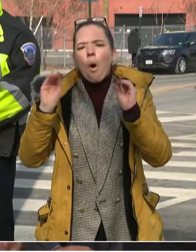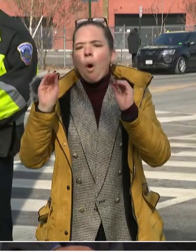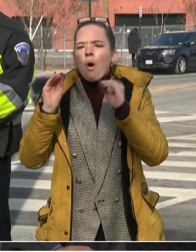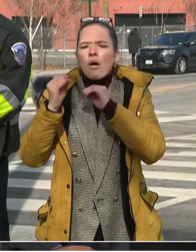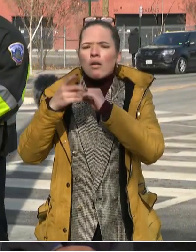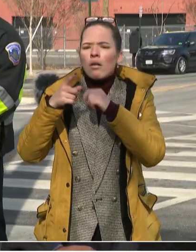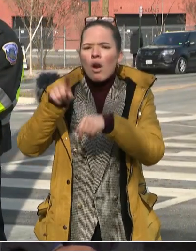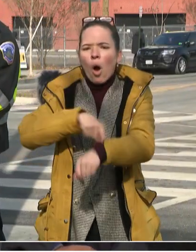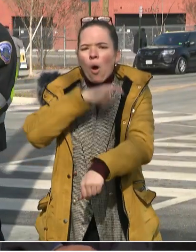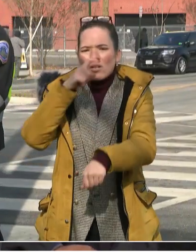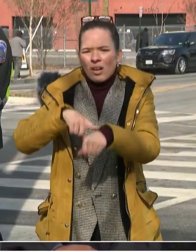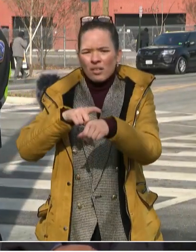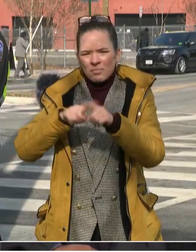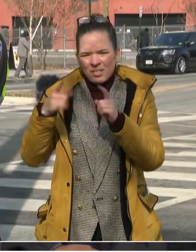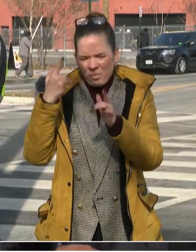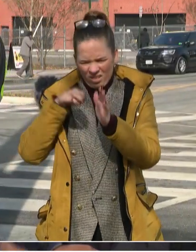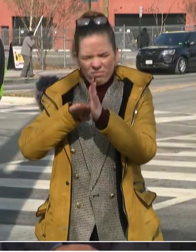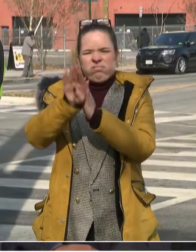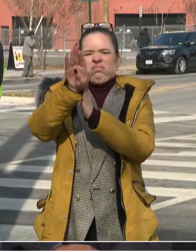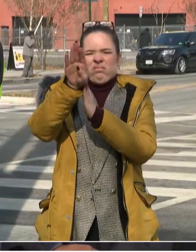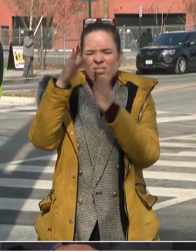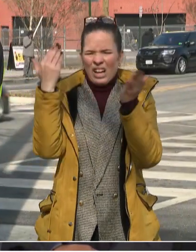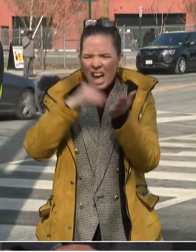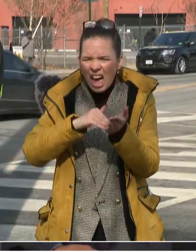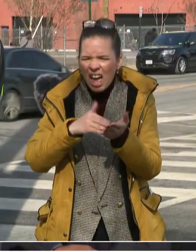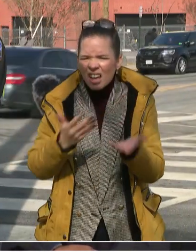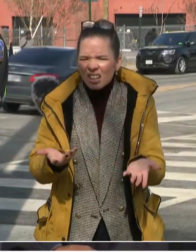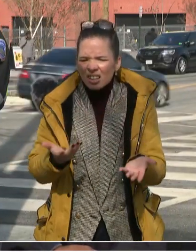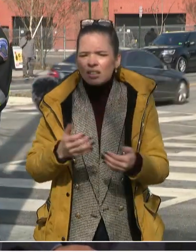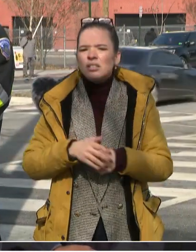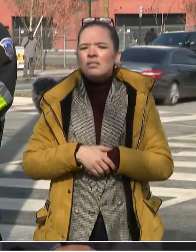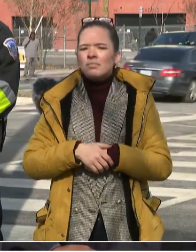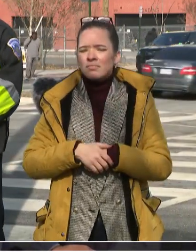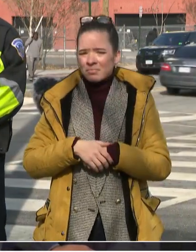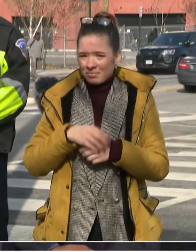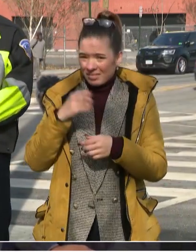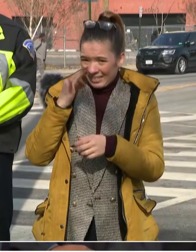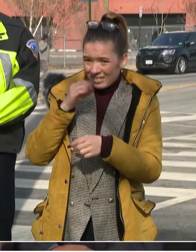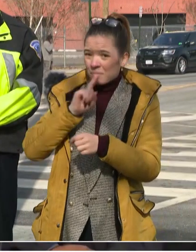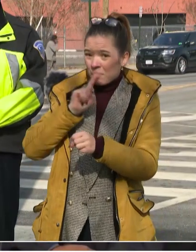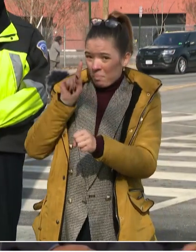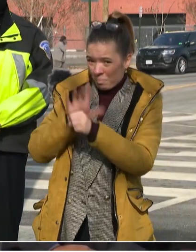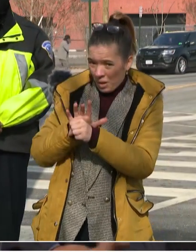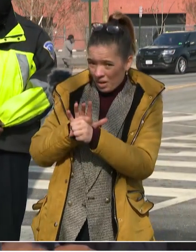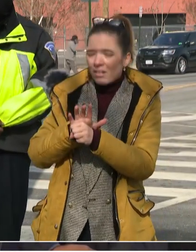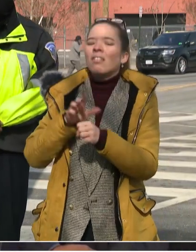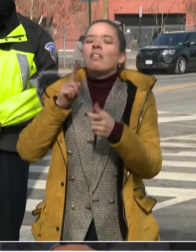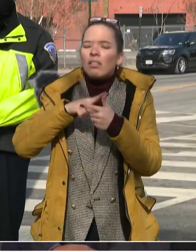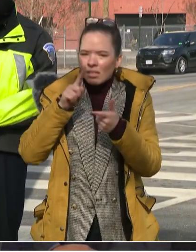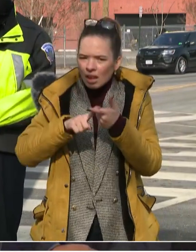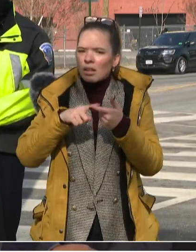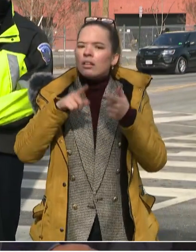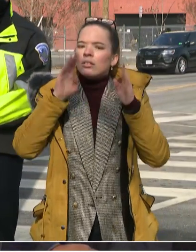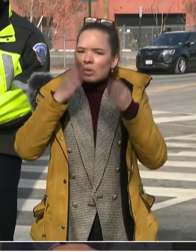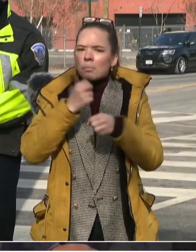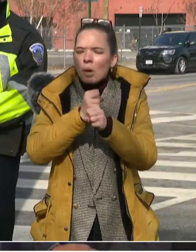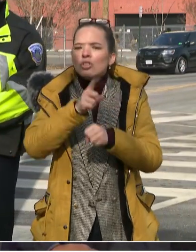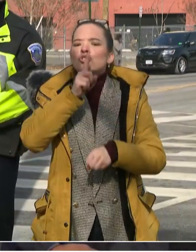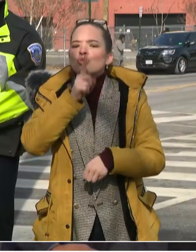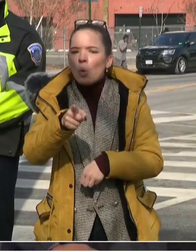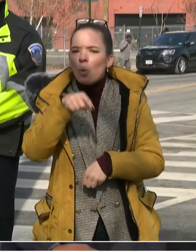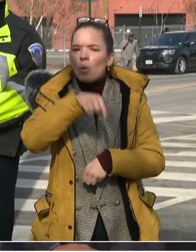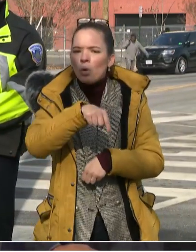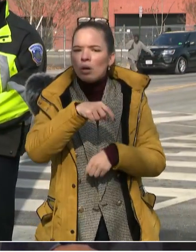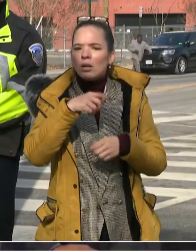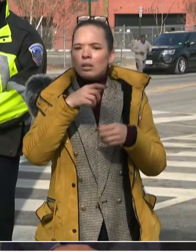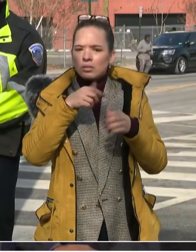If it calls for commitment, then it causes for commitment. And commitment in the form of sitting some of these young people down. Because when their